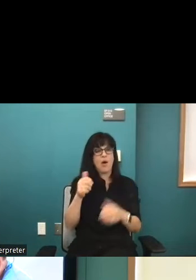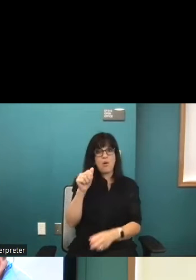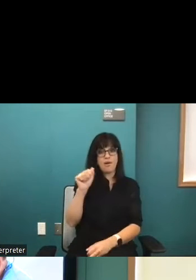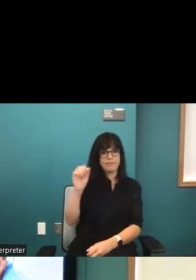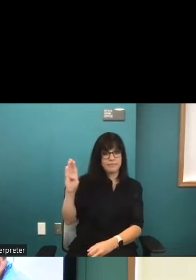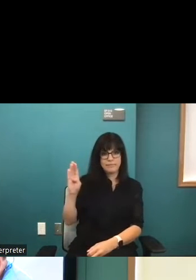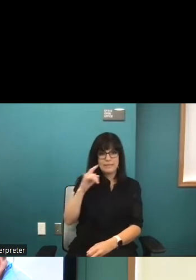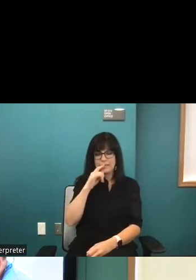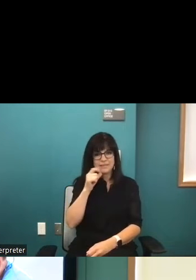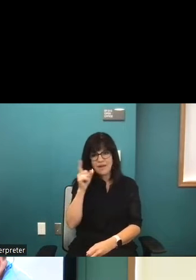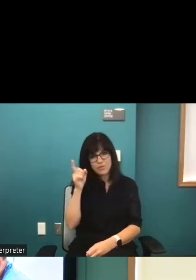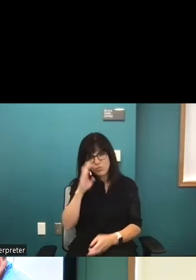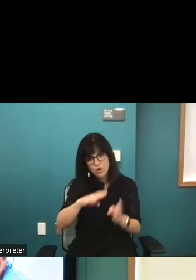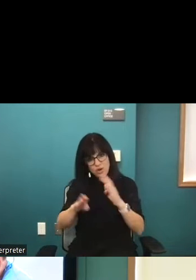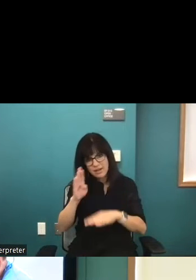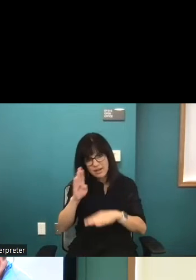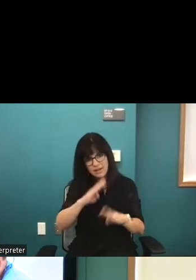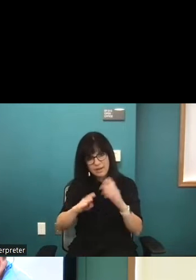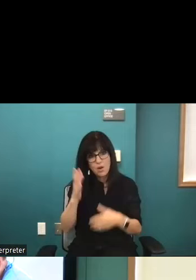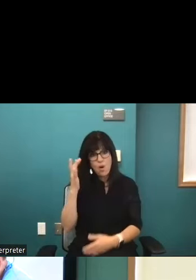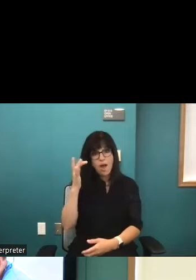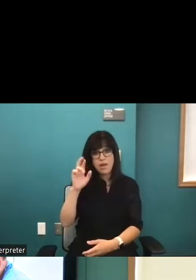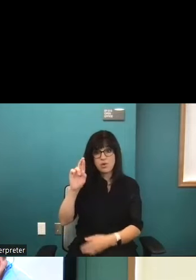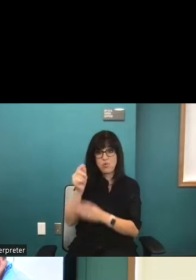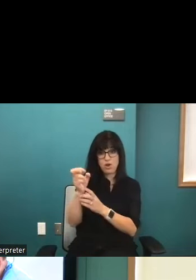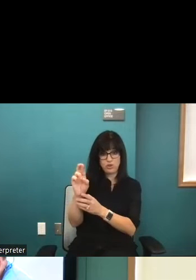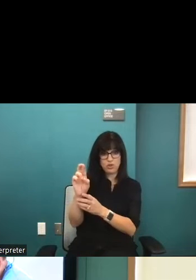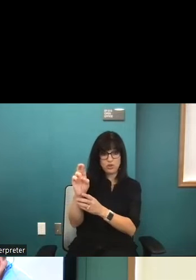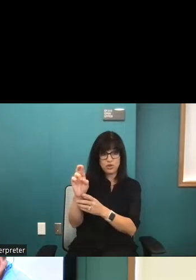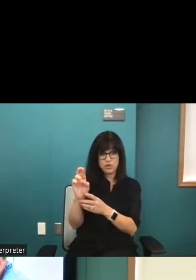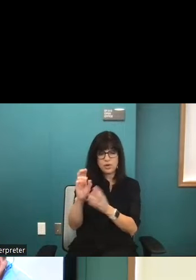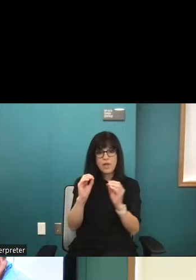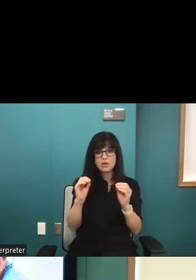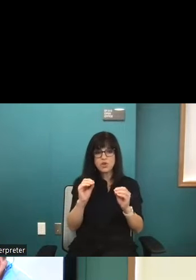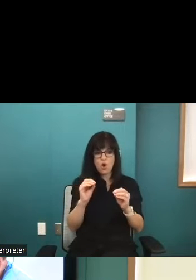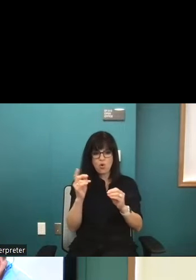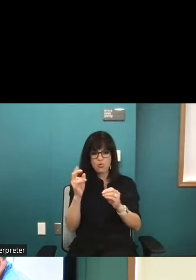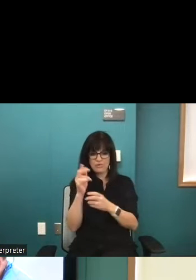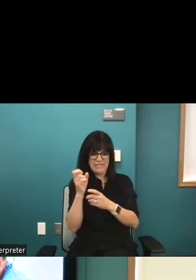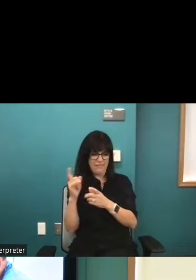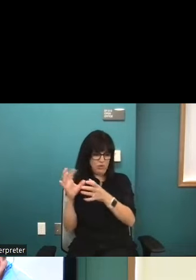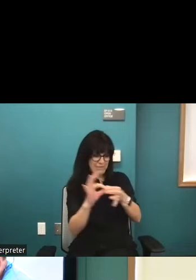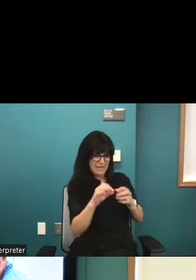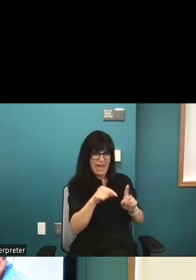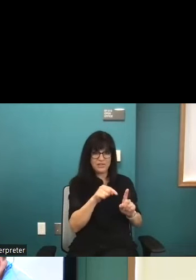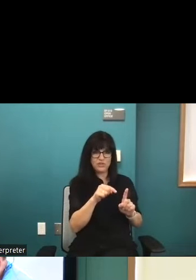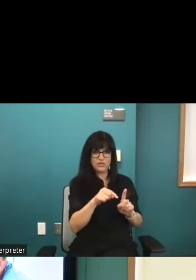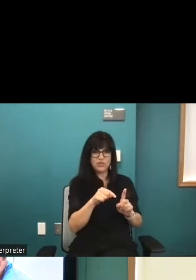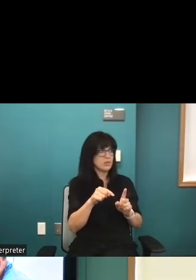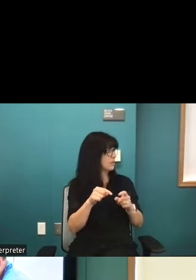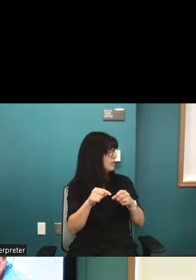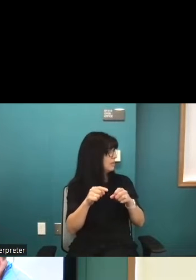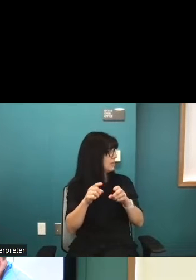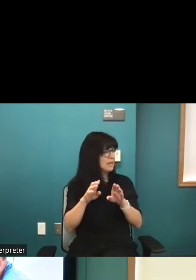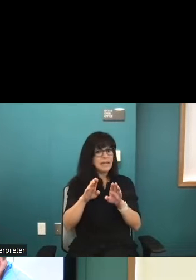don't have to worry about that anymore, because the Roger itself, there's not a receiver you have to attach. There's a license that gets opened up